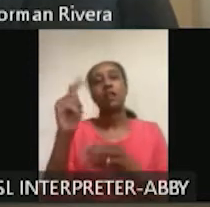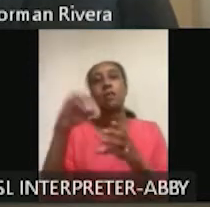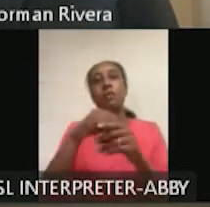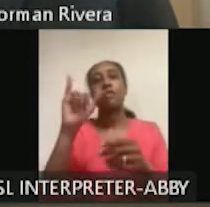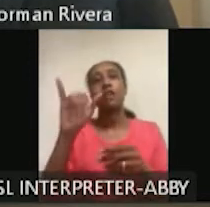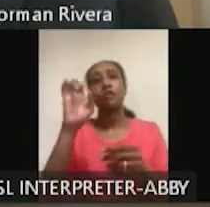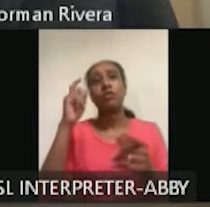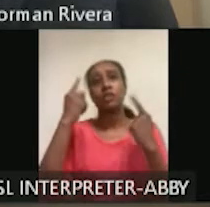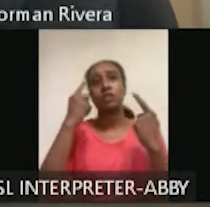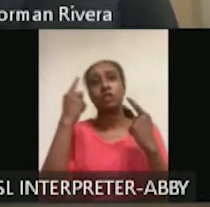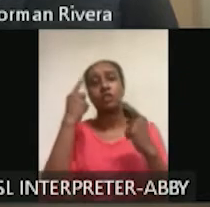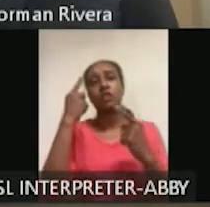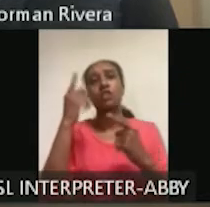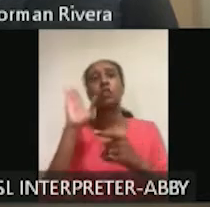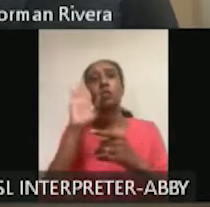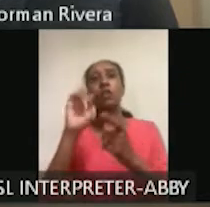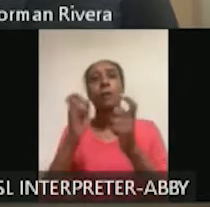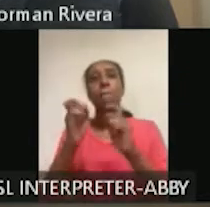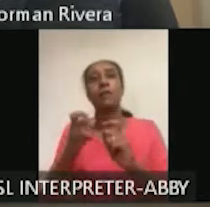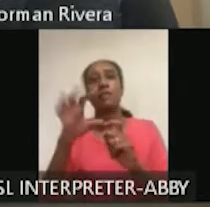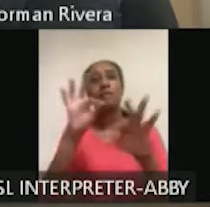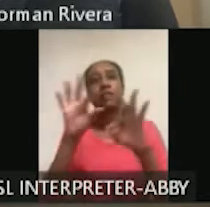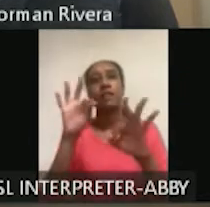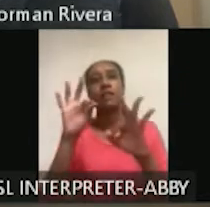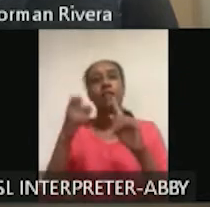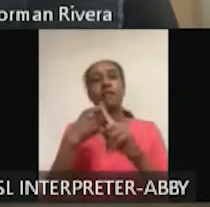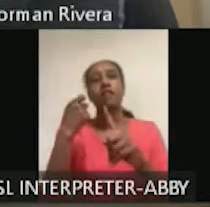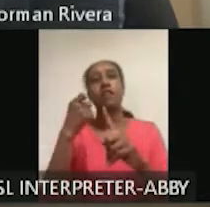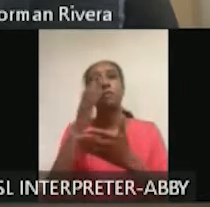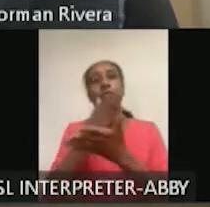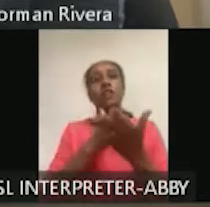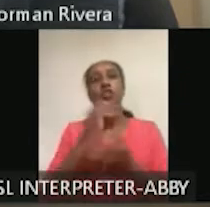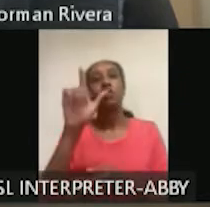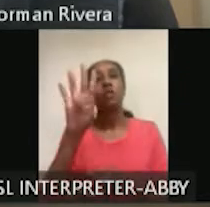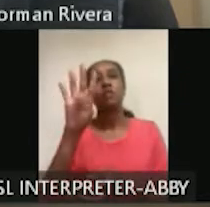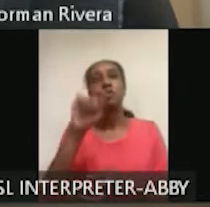reconsideration would amend the findings for the variation from section